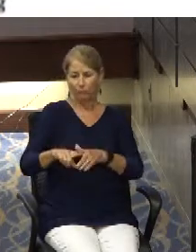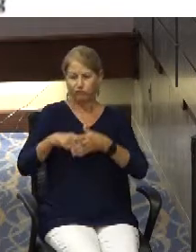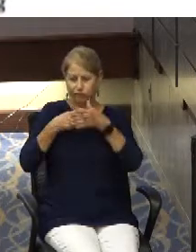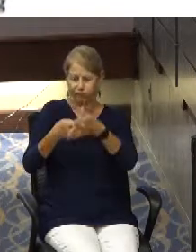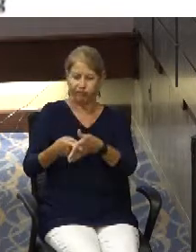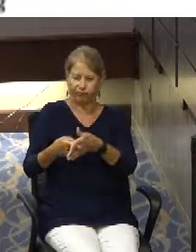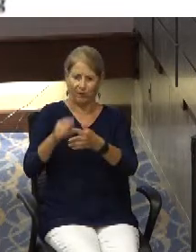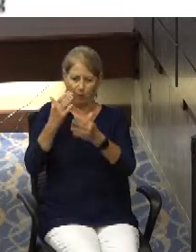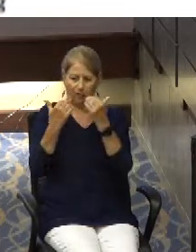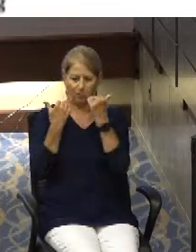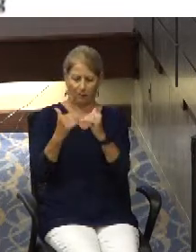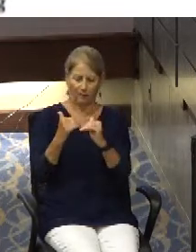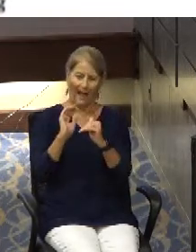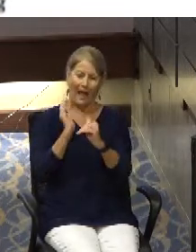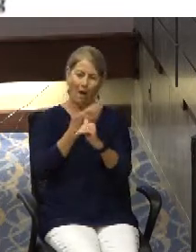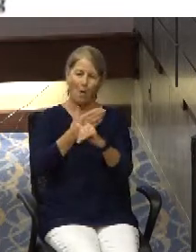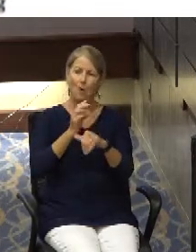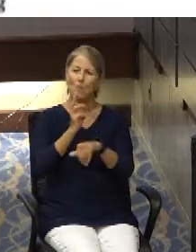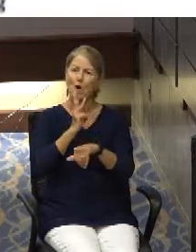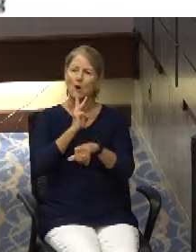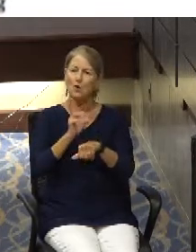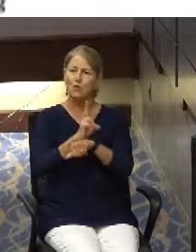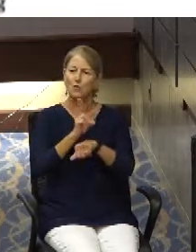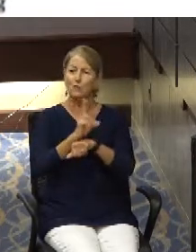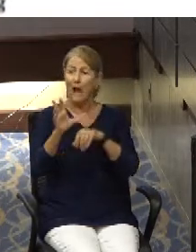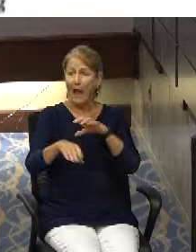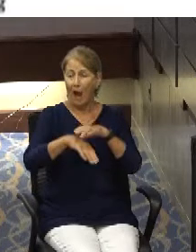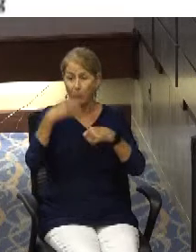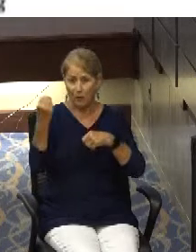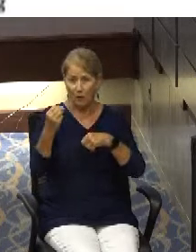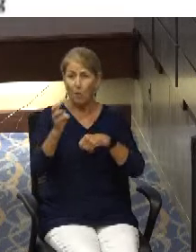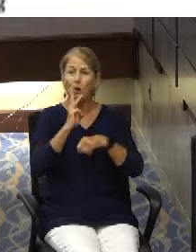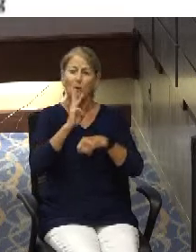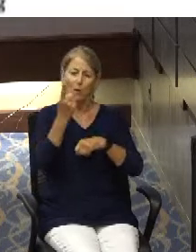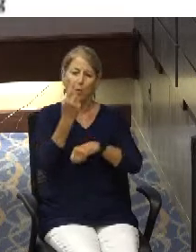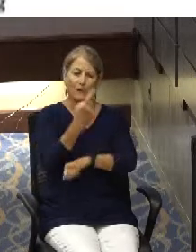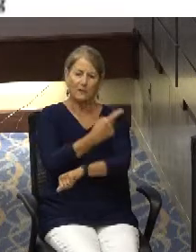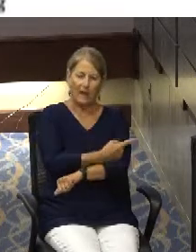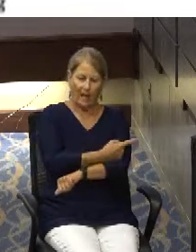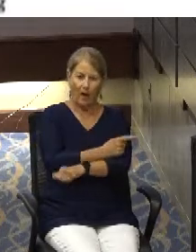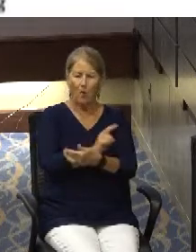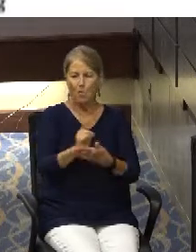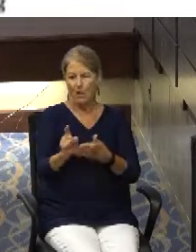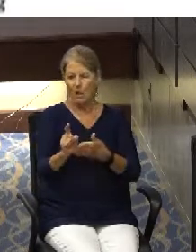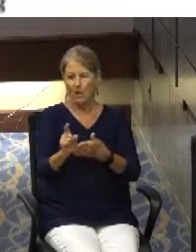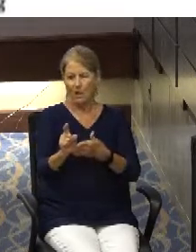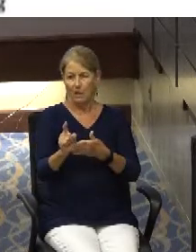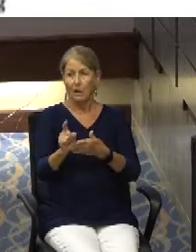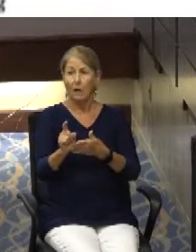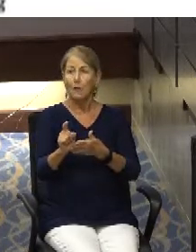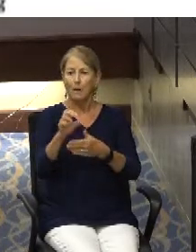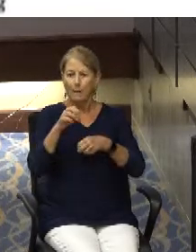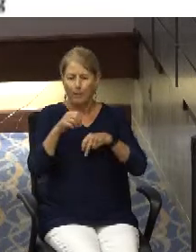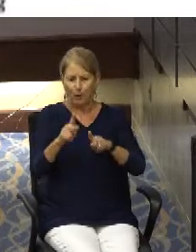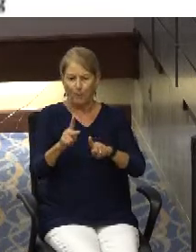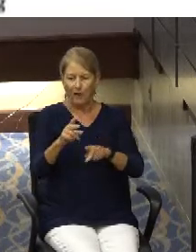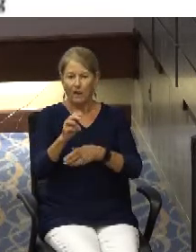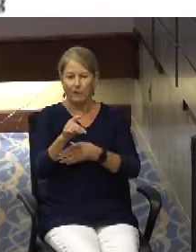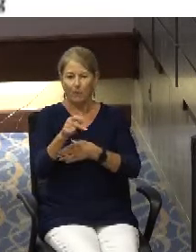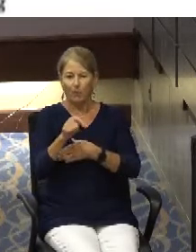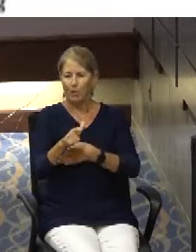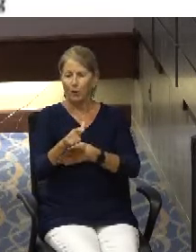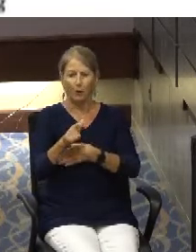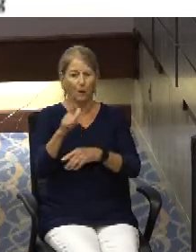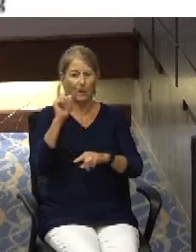our own water usage. Outdoor watering will go to 1 day a week. We'll start restricting permitting of pools. We won't be able to wash